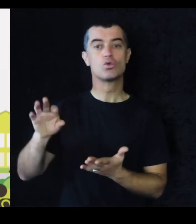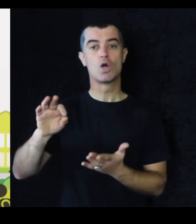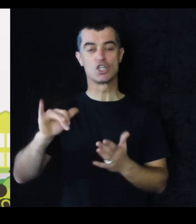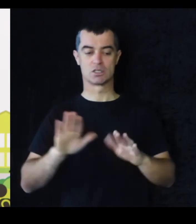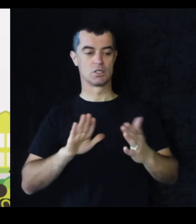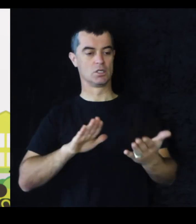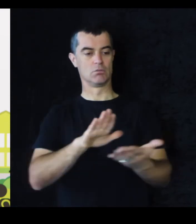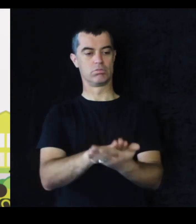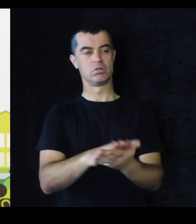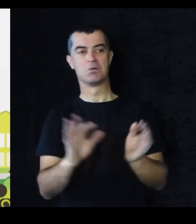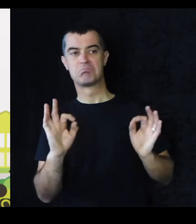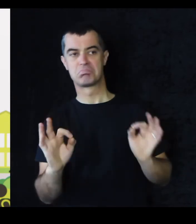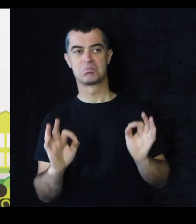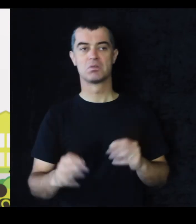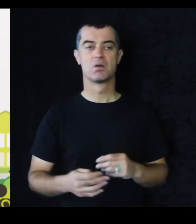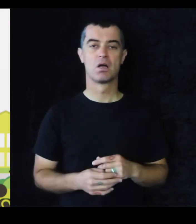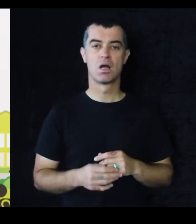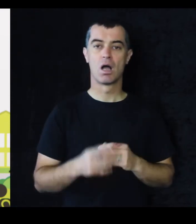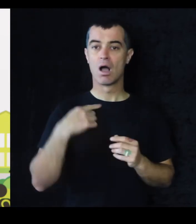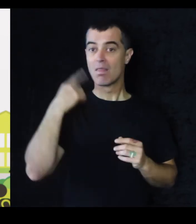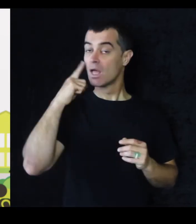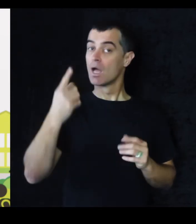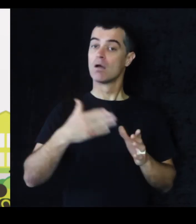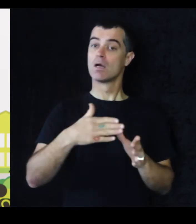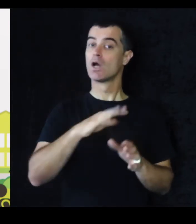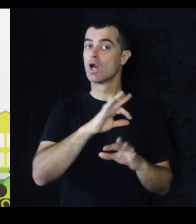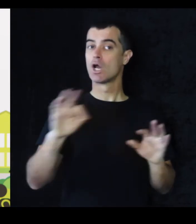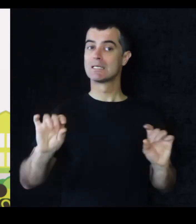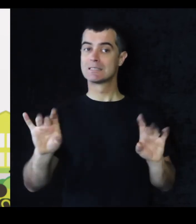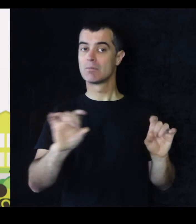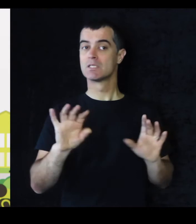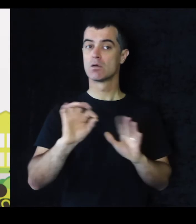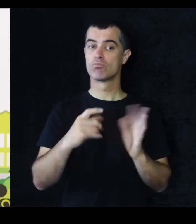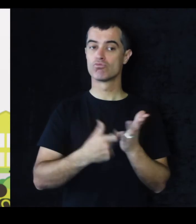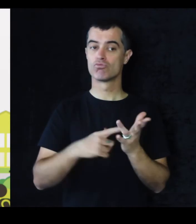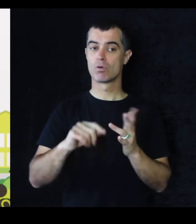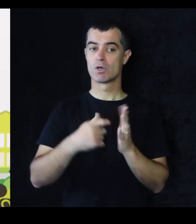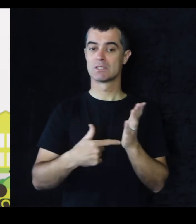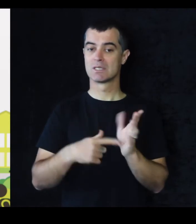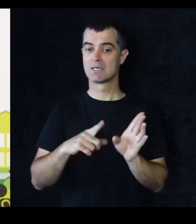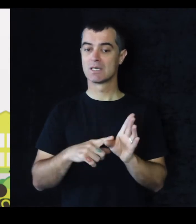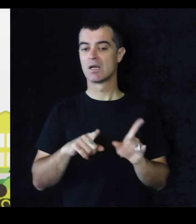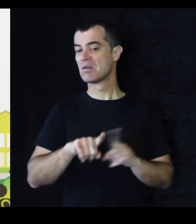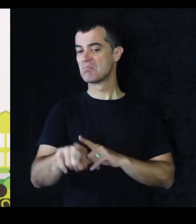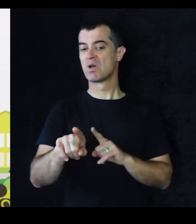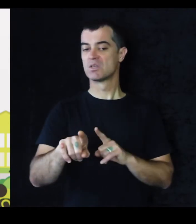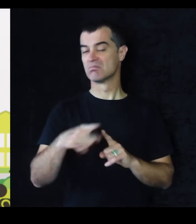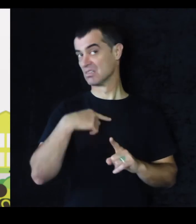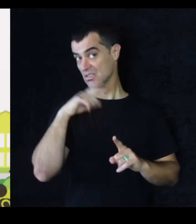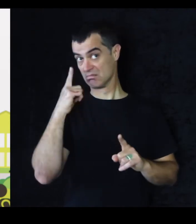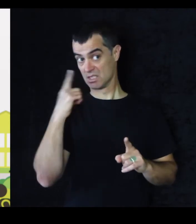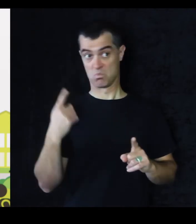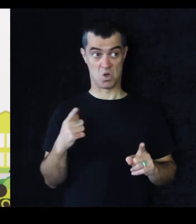place nicely. I think as long as you're not damaging the property, I can't